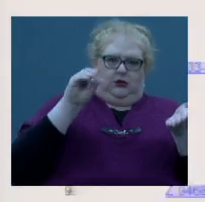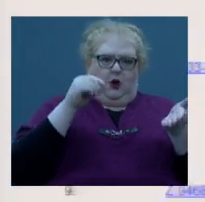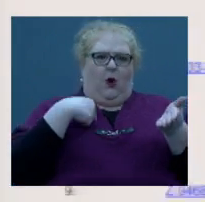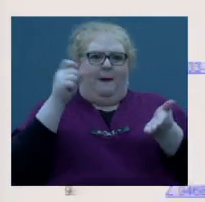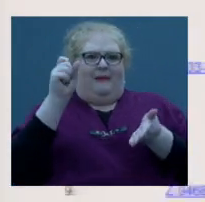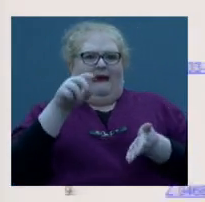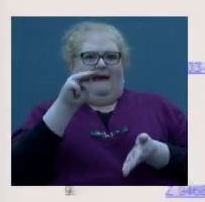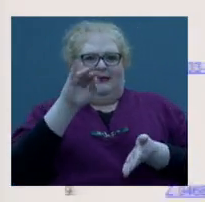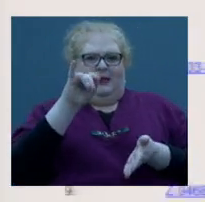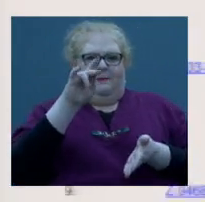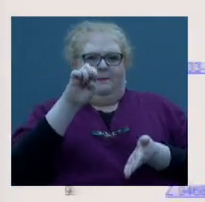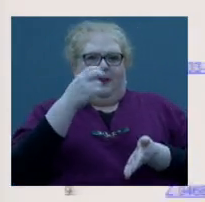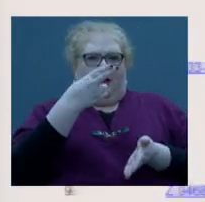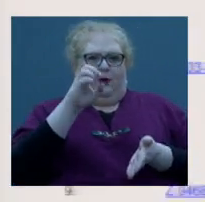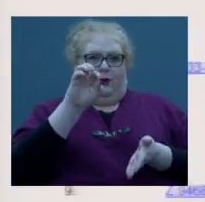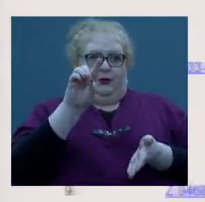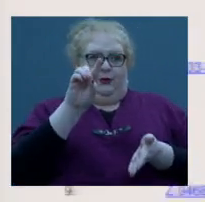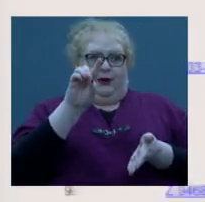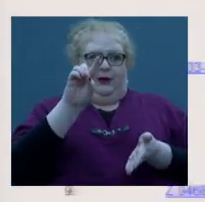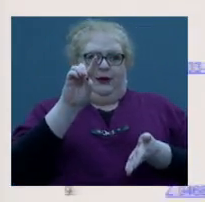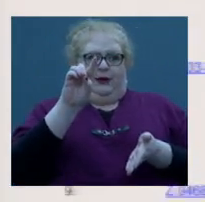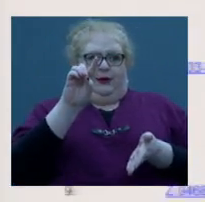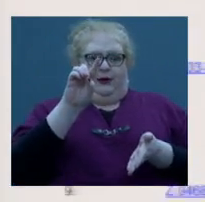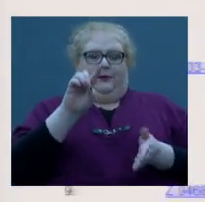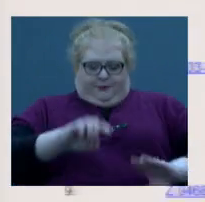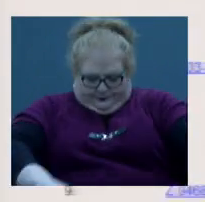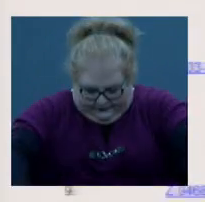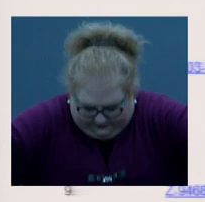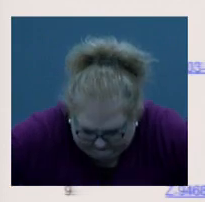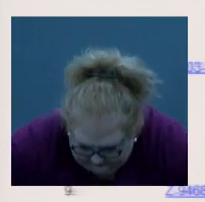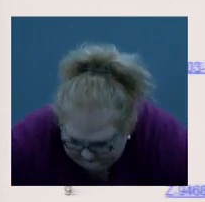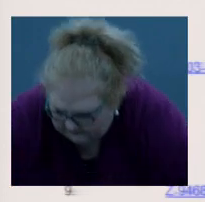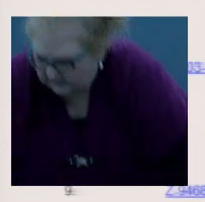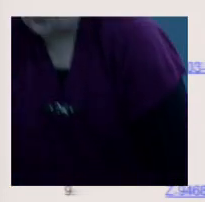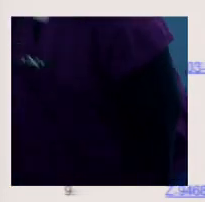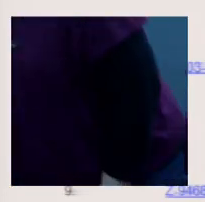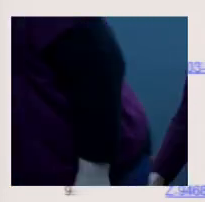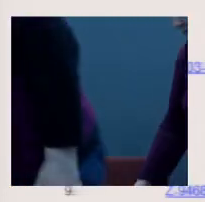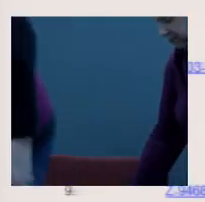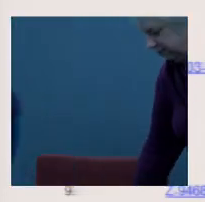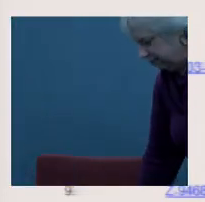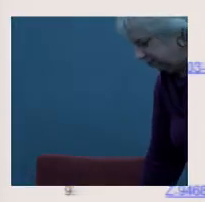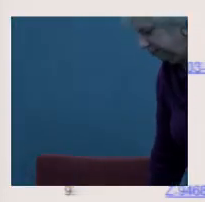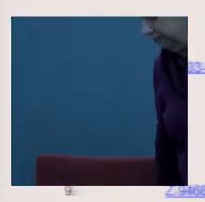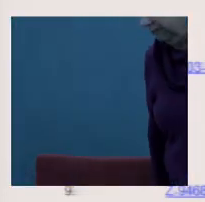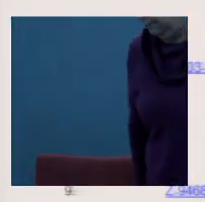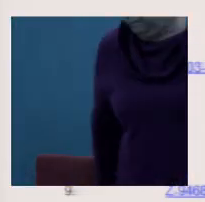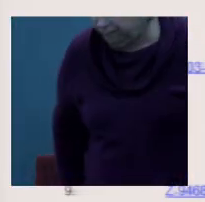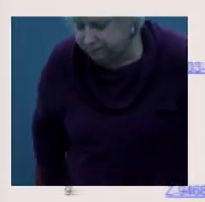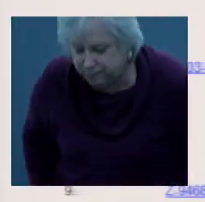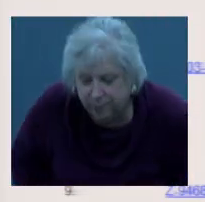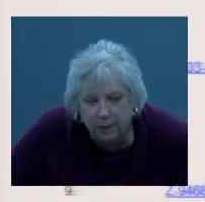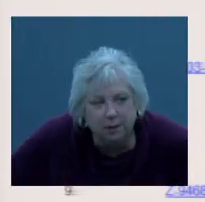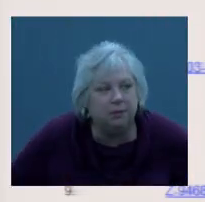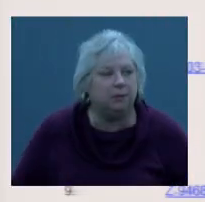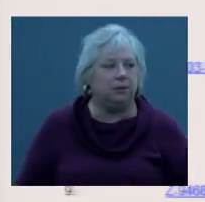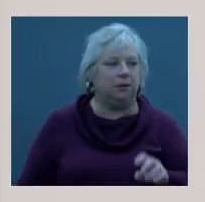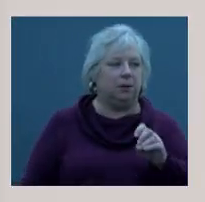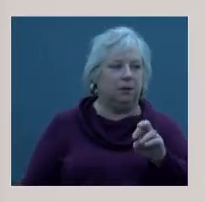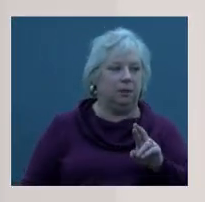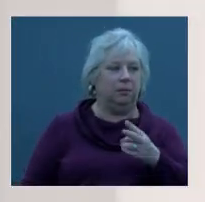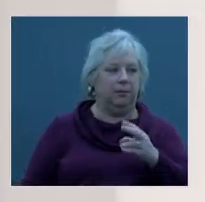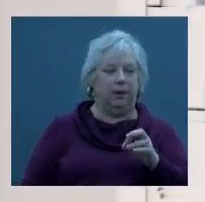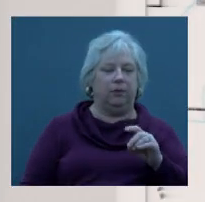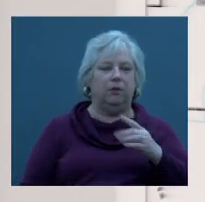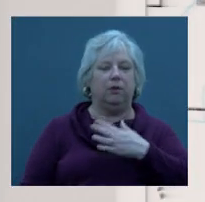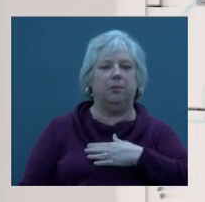staff, but Hood. thank Yeah. Yeah. Is there a? Mr. Hood, if you'd please come up and address that. We do, Walter, if you